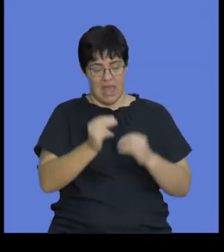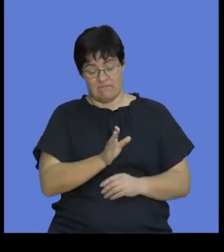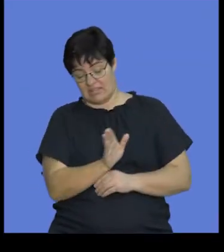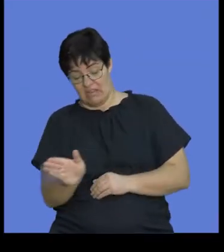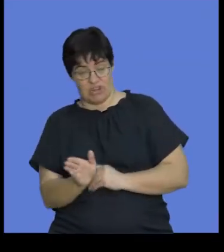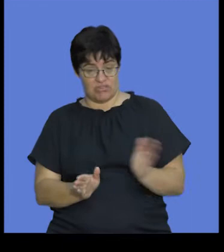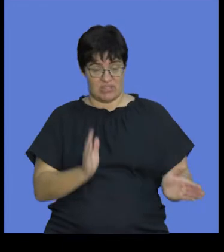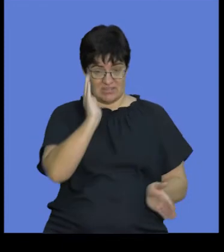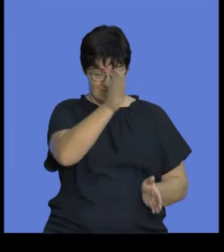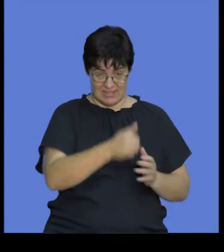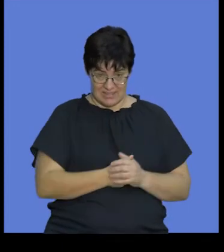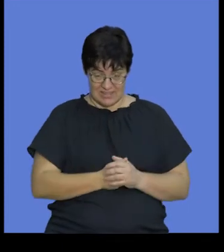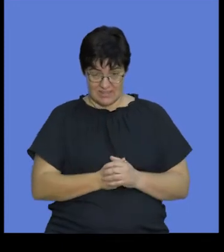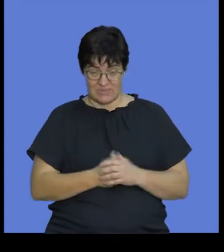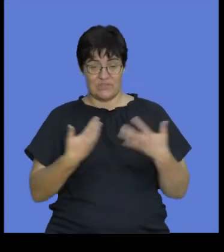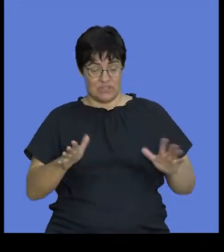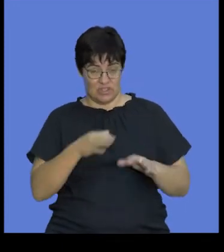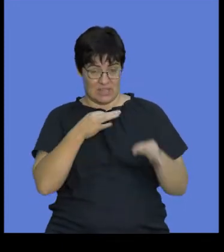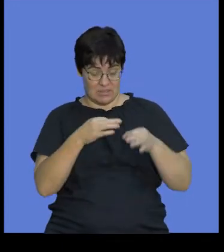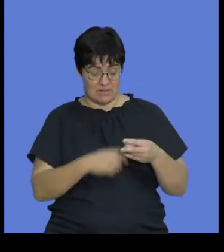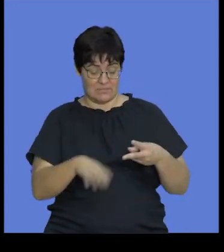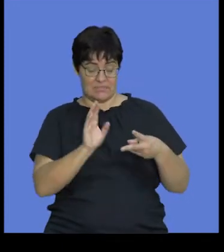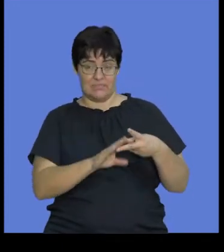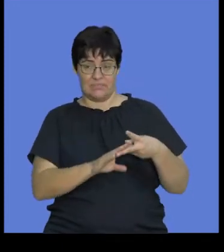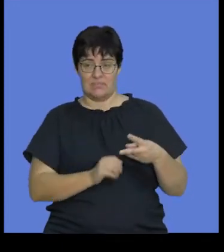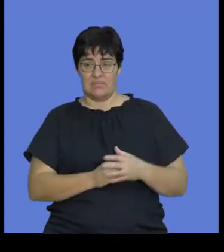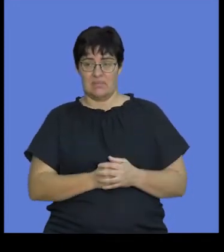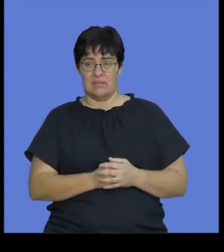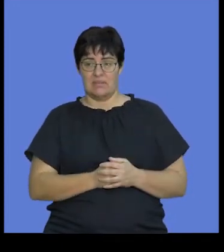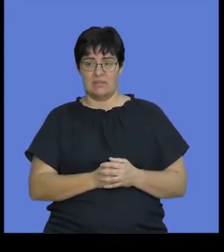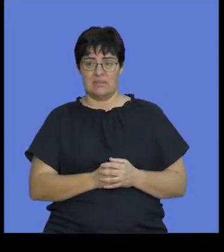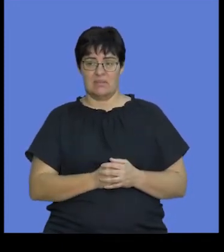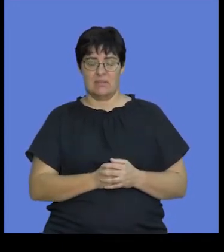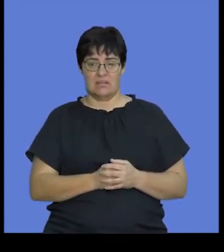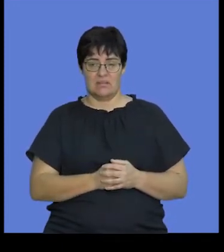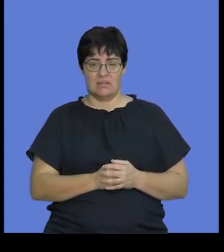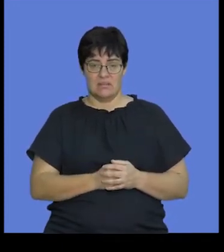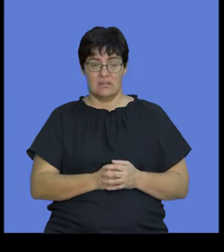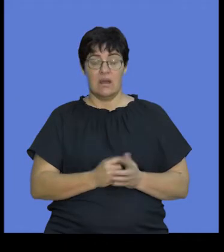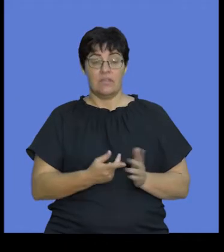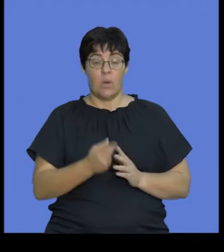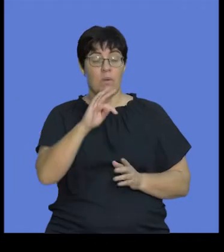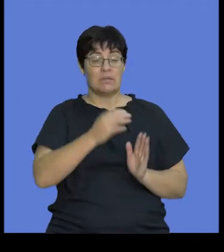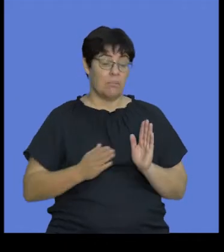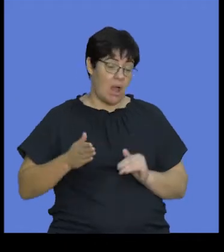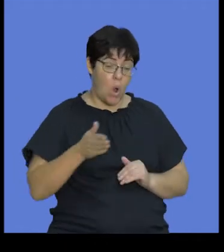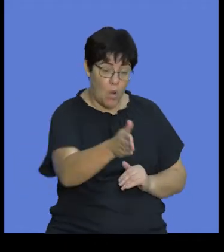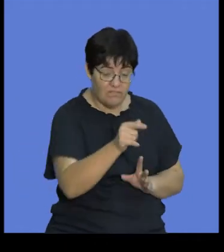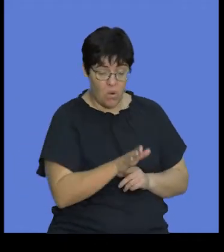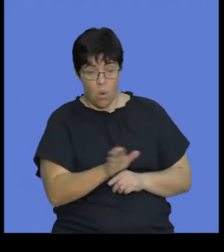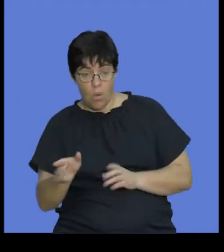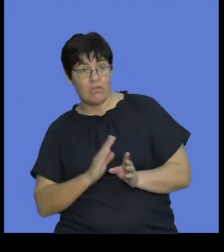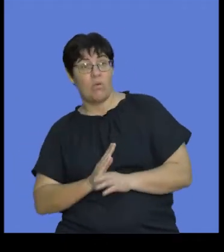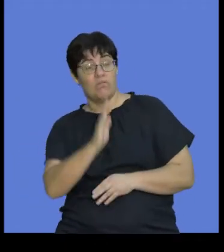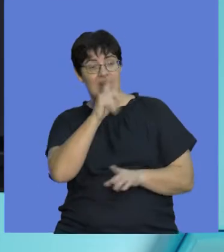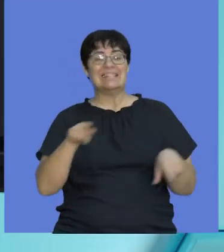has a direction. We've spoken about that. And the direction of the momentum now